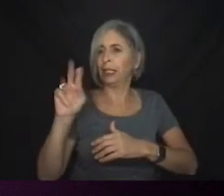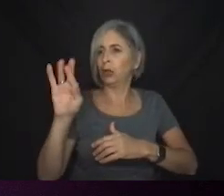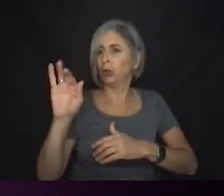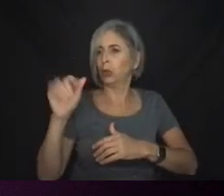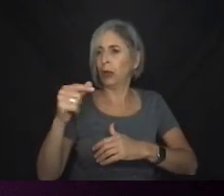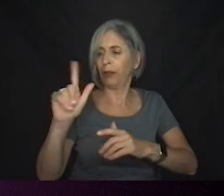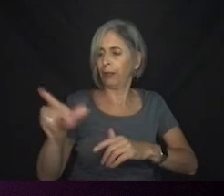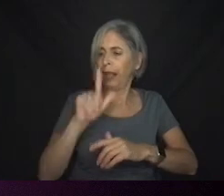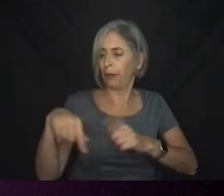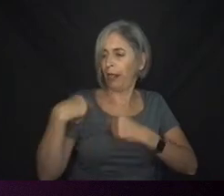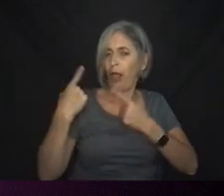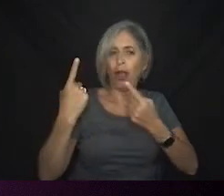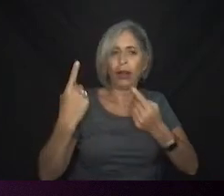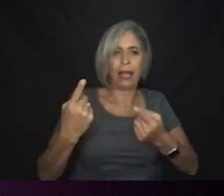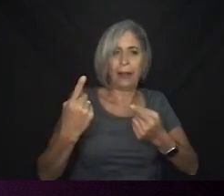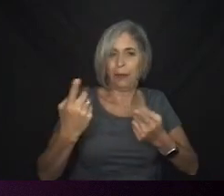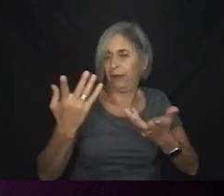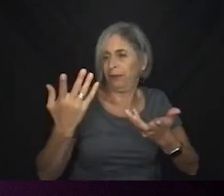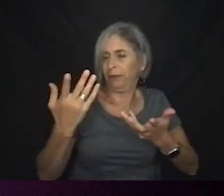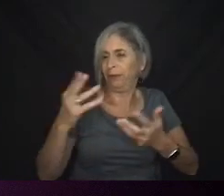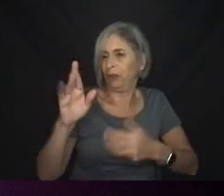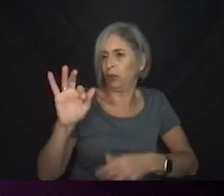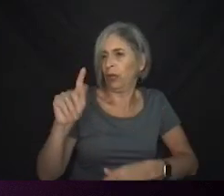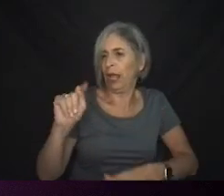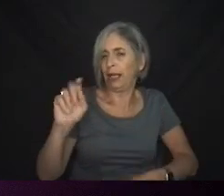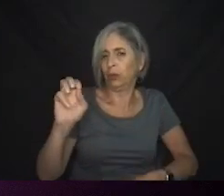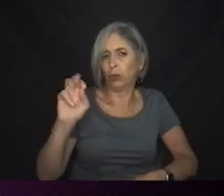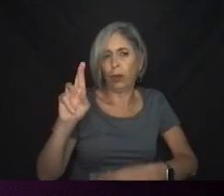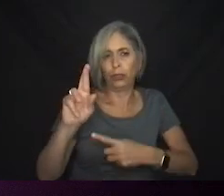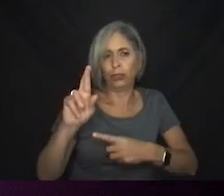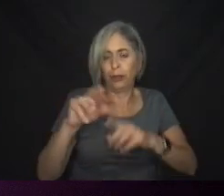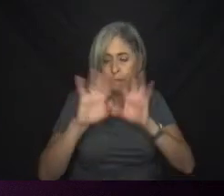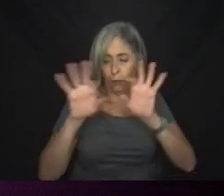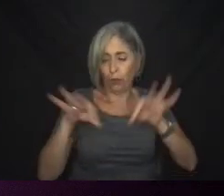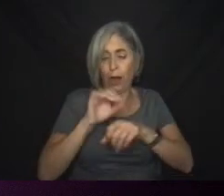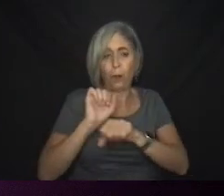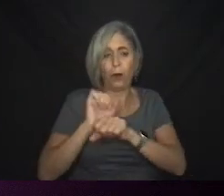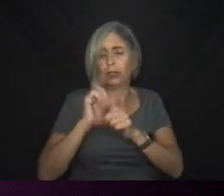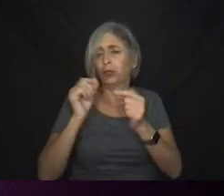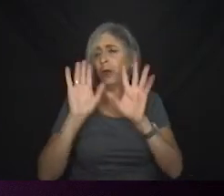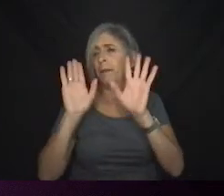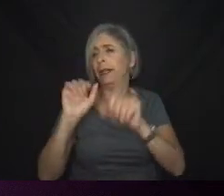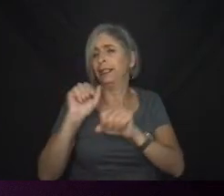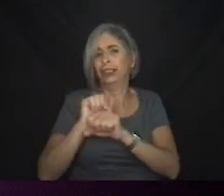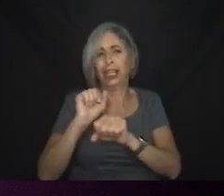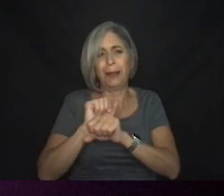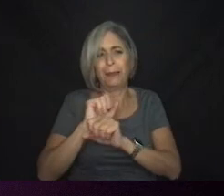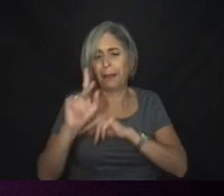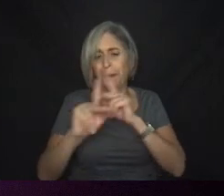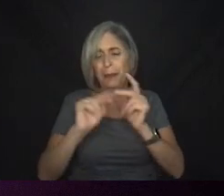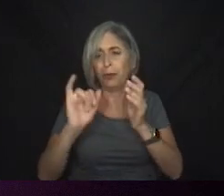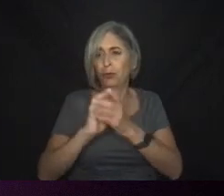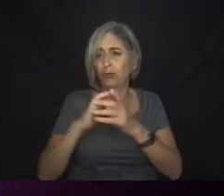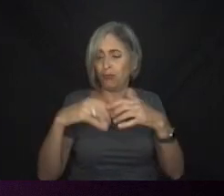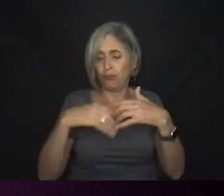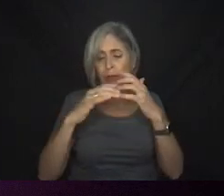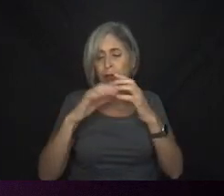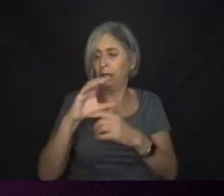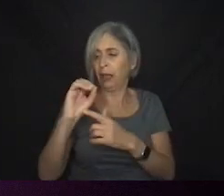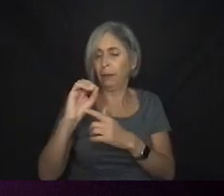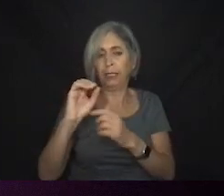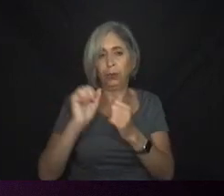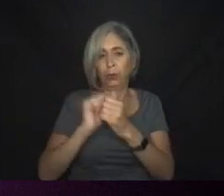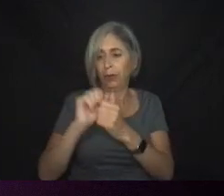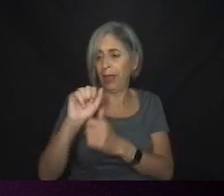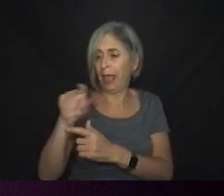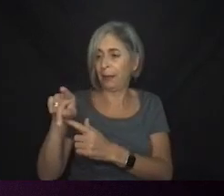in a long time. React Router and the frameworks do an amazing job. You know what that means? That means people who build companies and apps